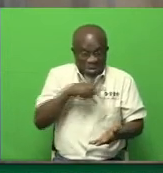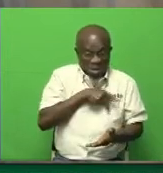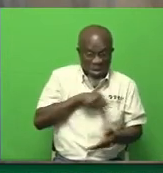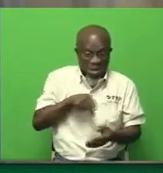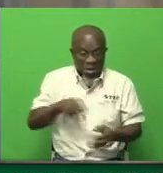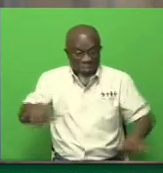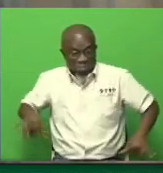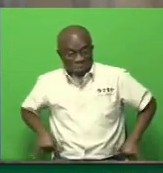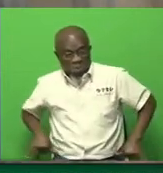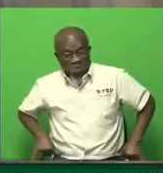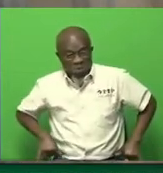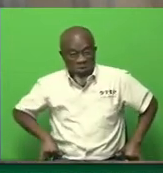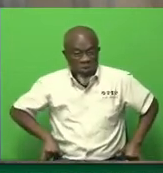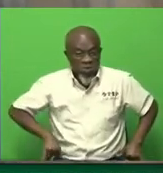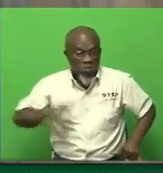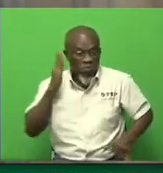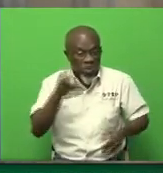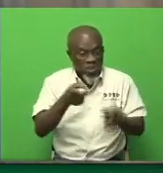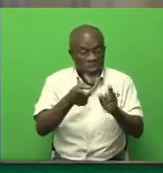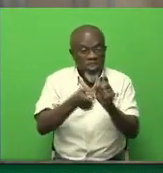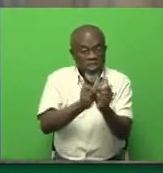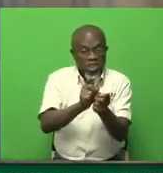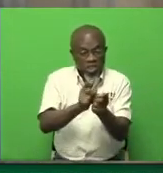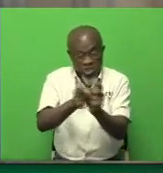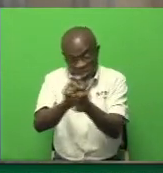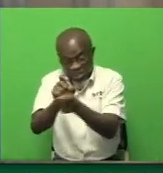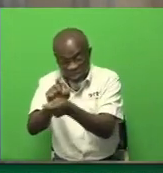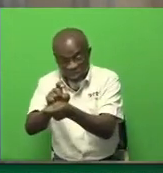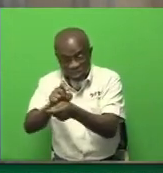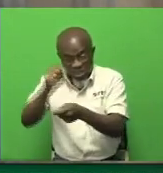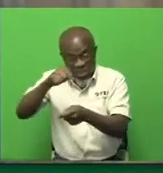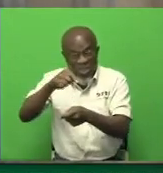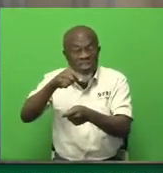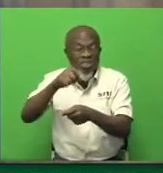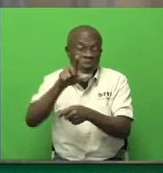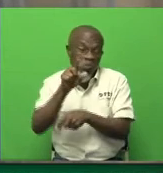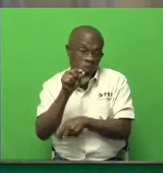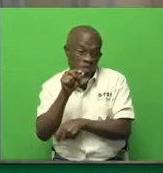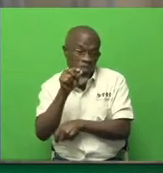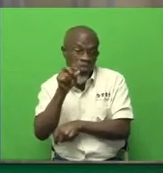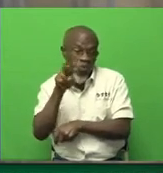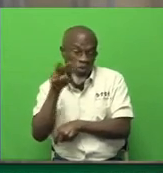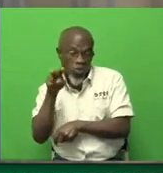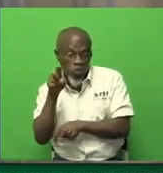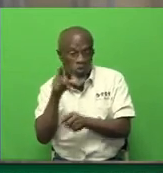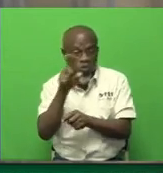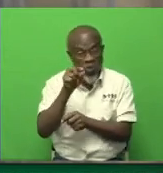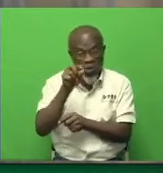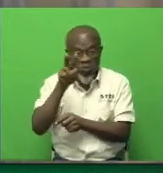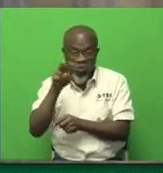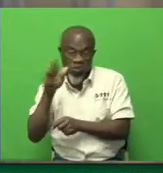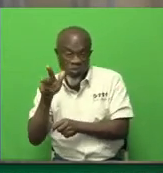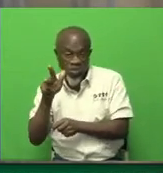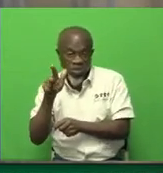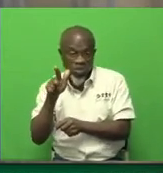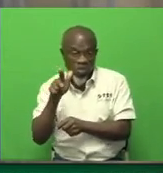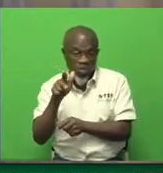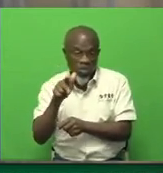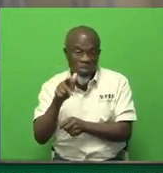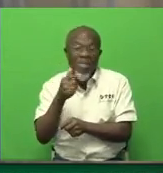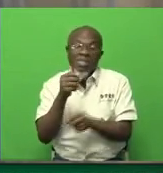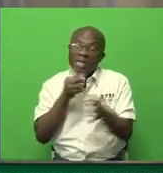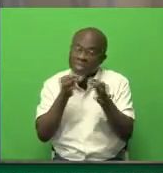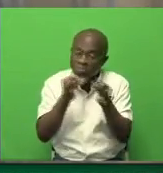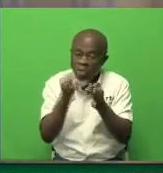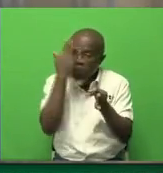unlikely to change your intercal in a year I challenged a minister to explain why he borrowed 200 more than he